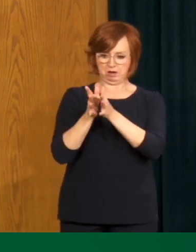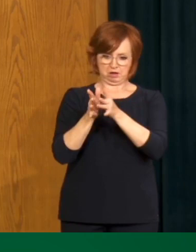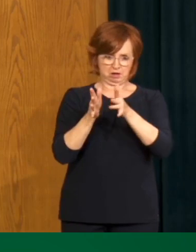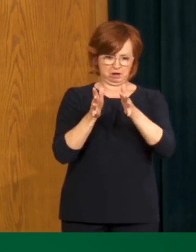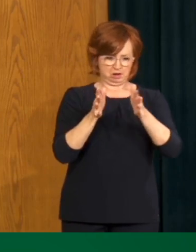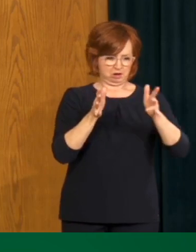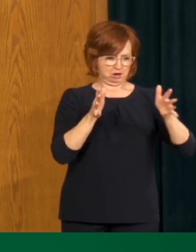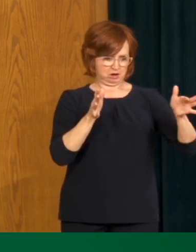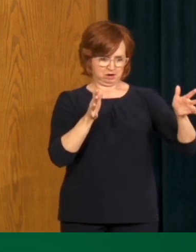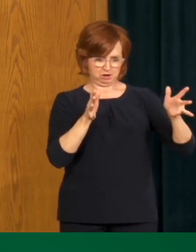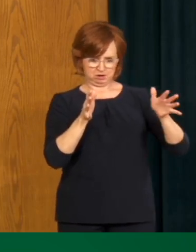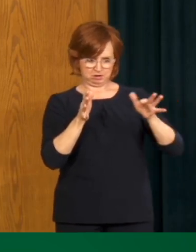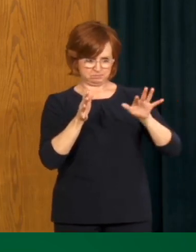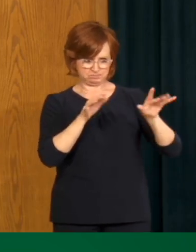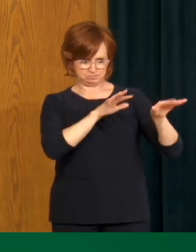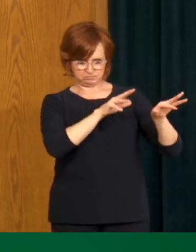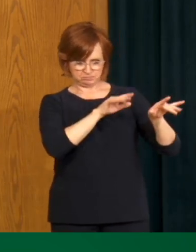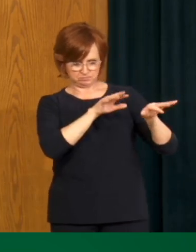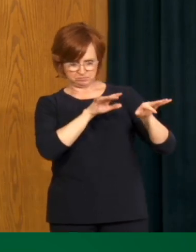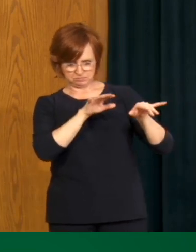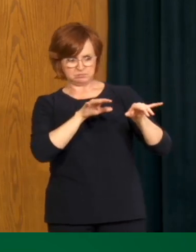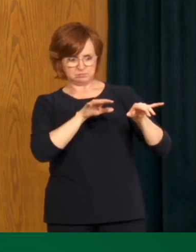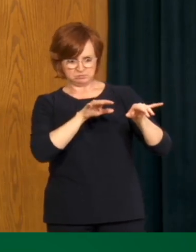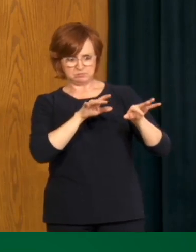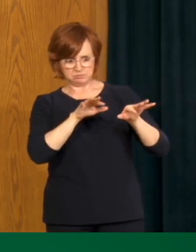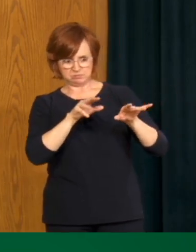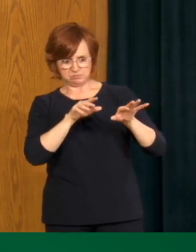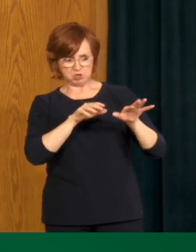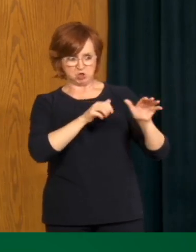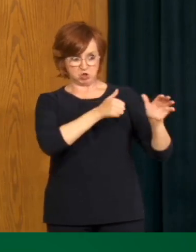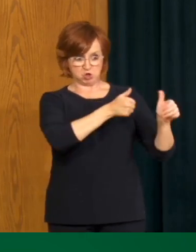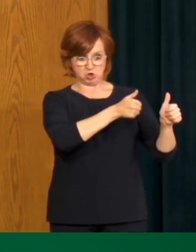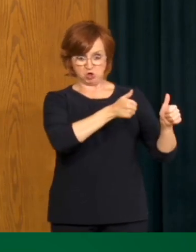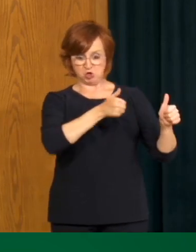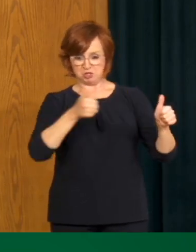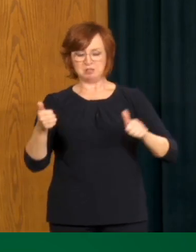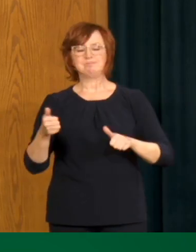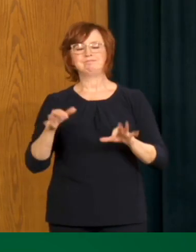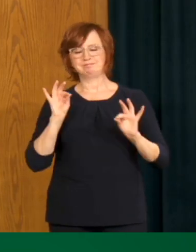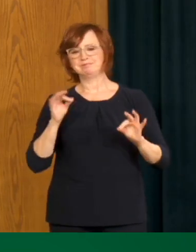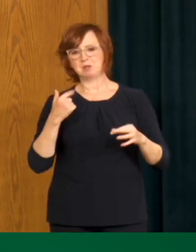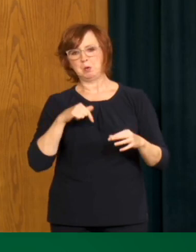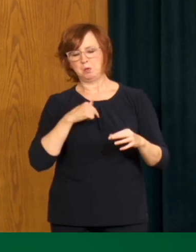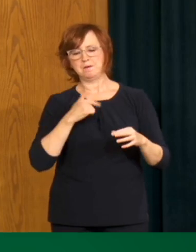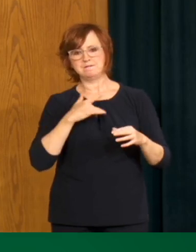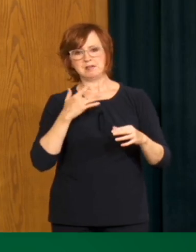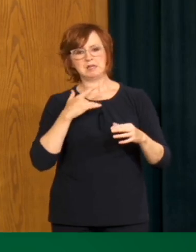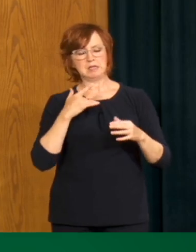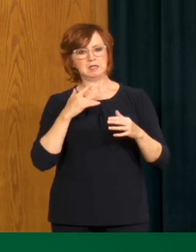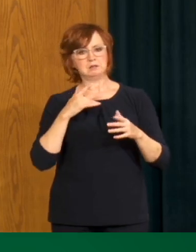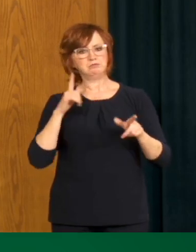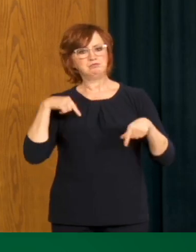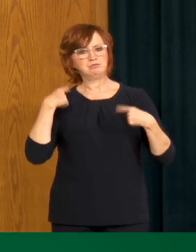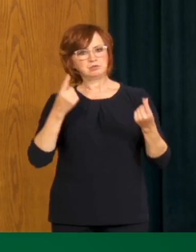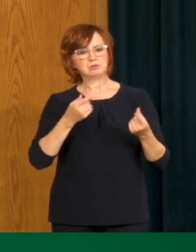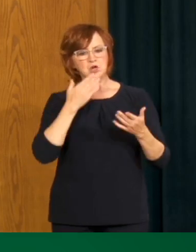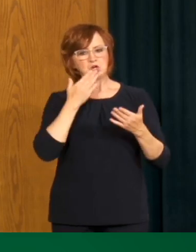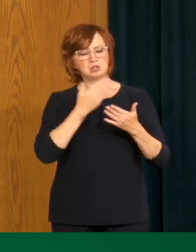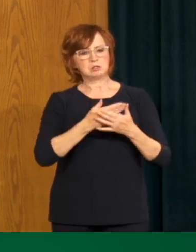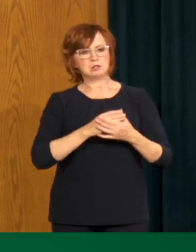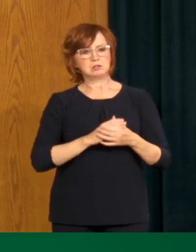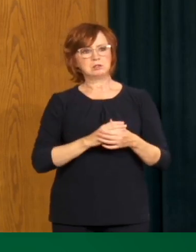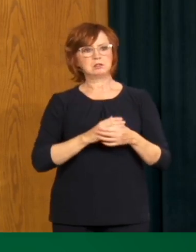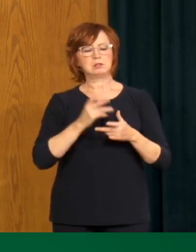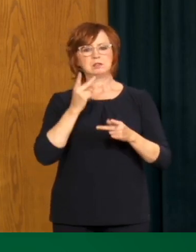has given all of us confidence in terms of not just continuing to reopen, but also engage in all those sectors in a safe manner. And I think that is